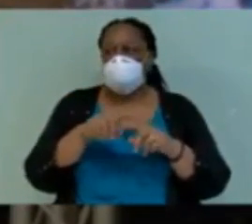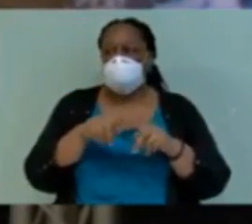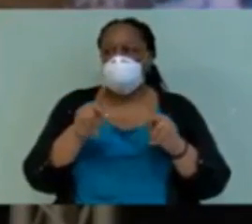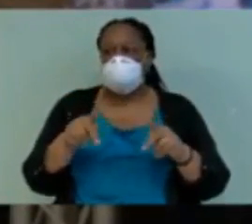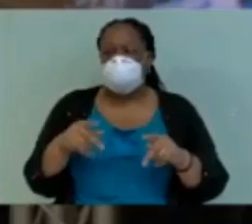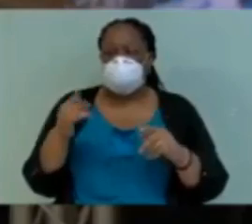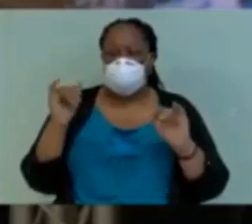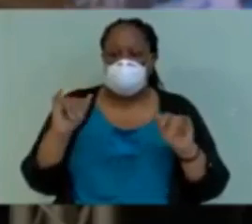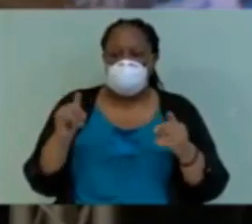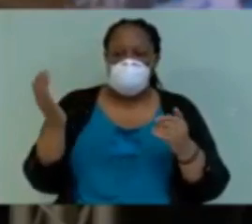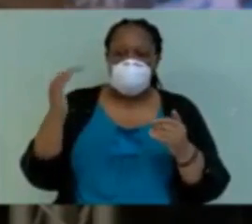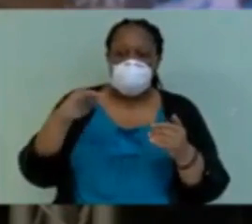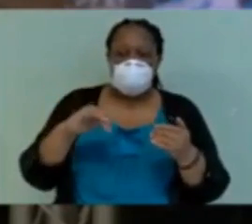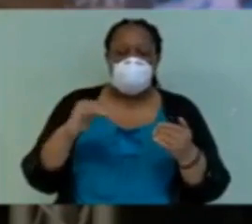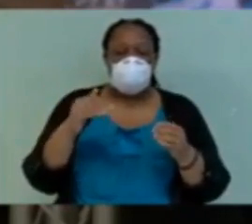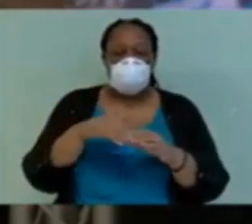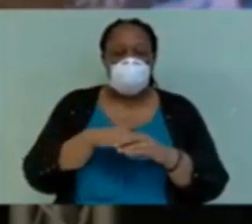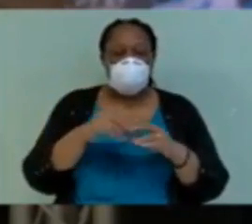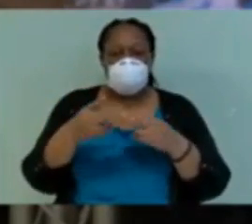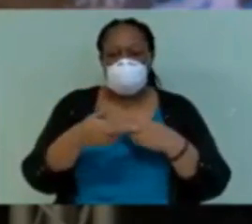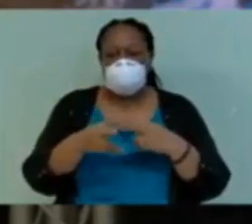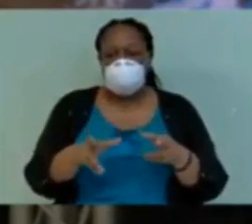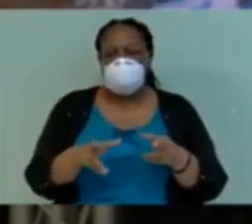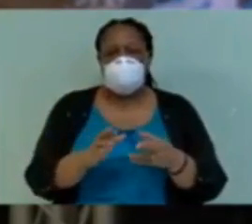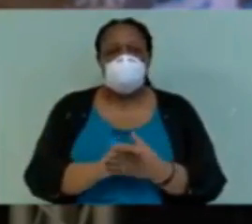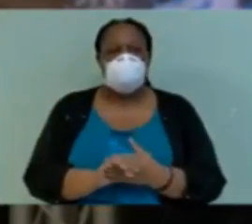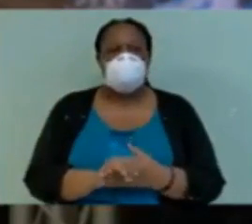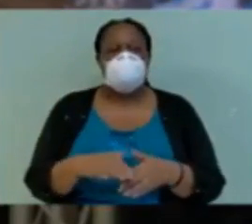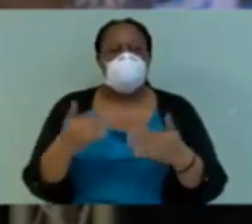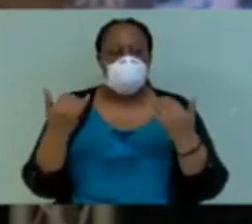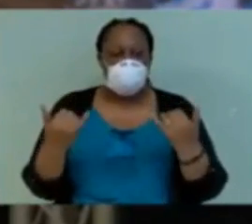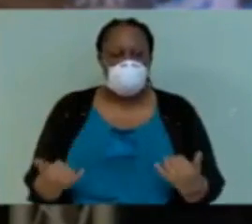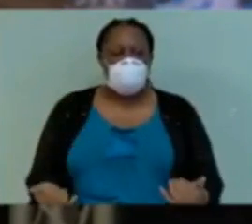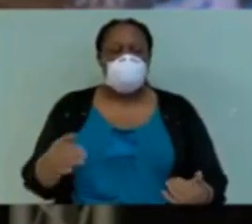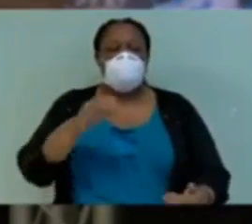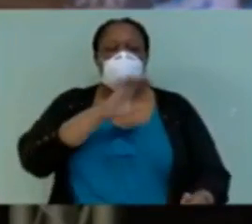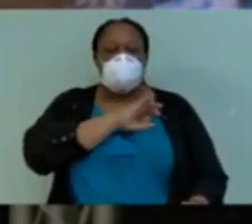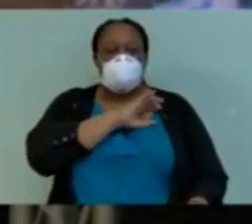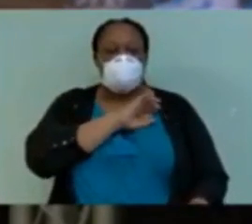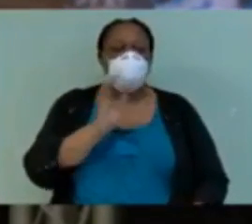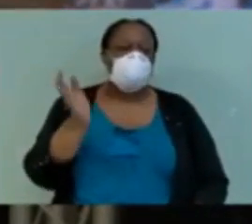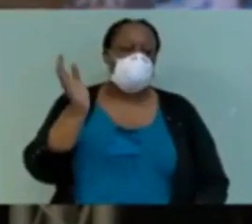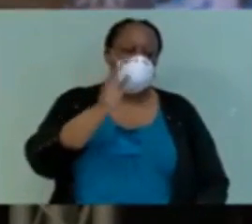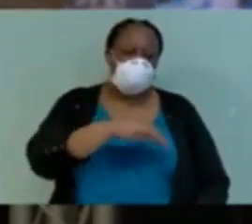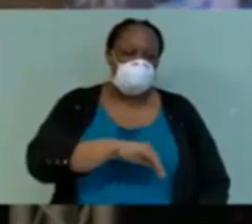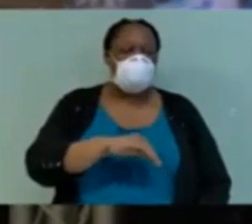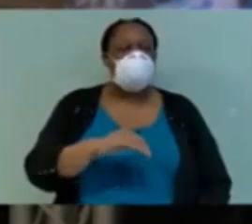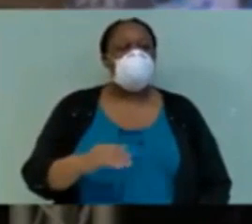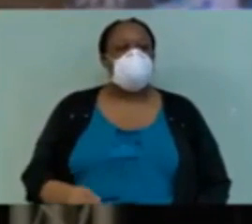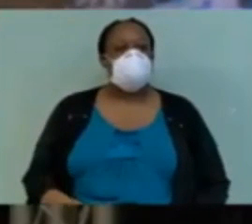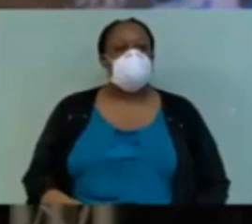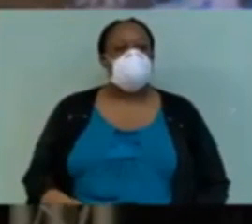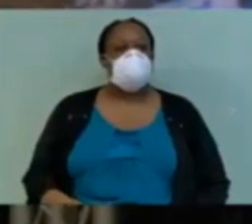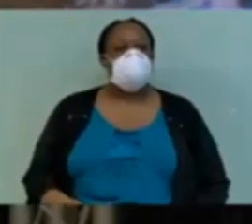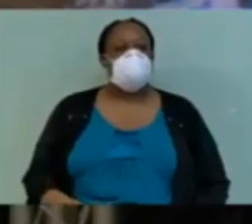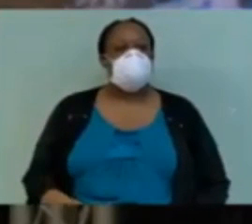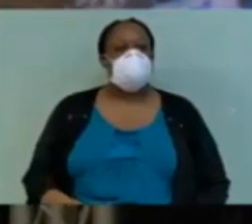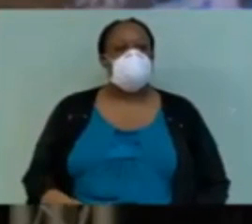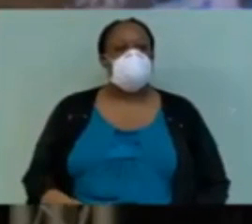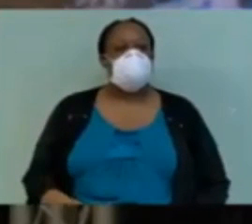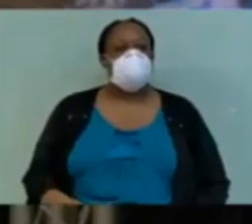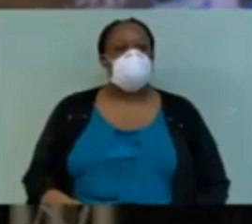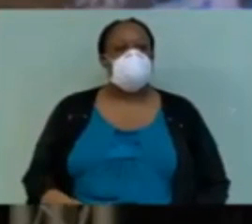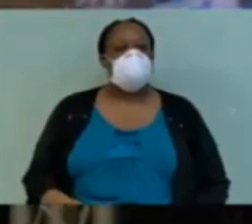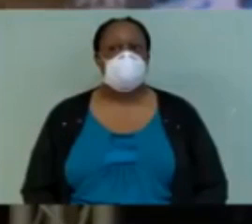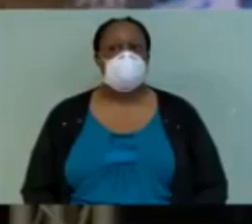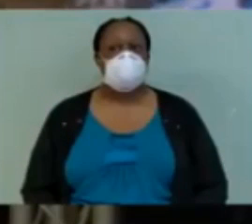esteemed Honorable Attorney General, Honorable Vincent Byron, and also I recognize the Minister